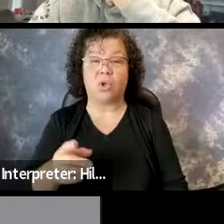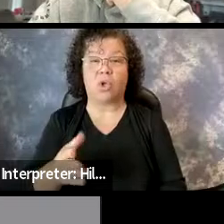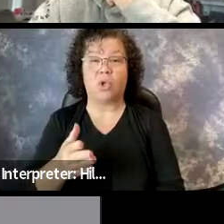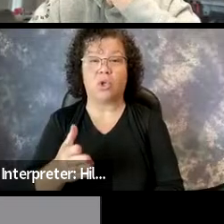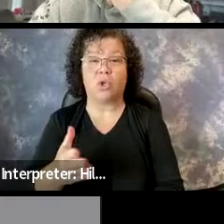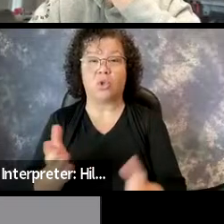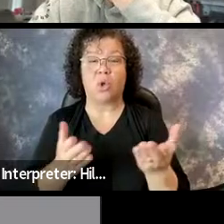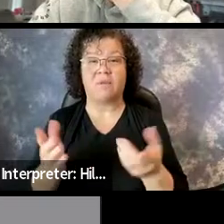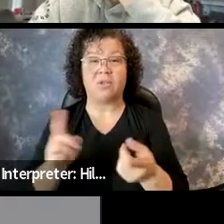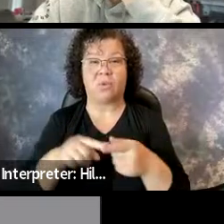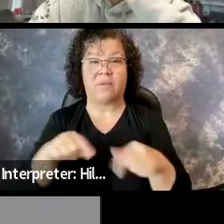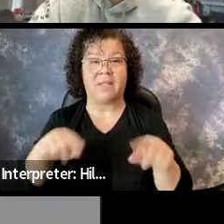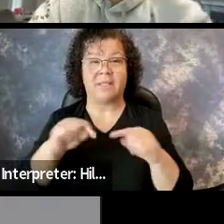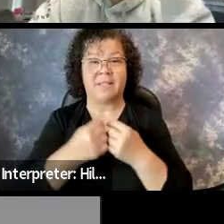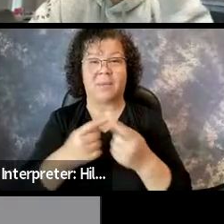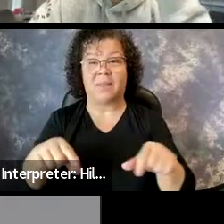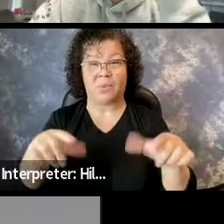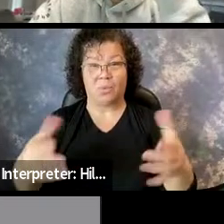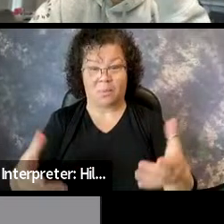this group.